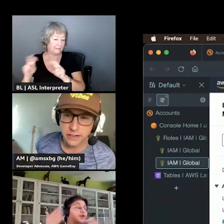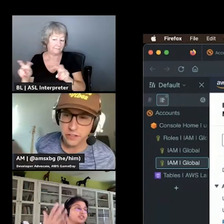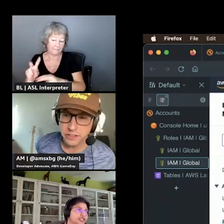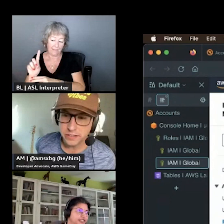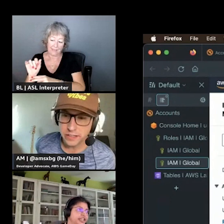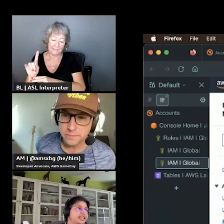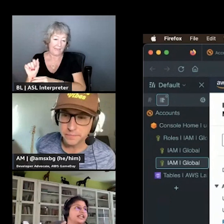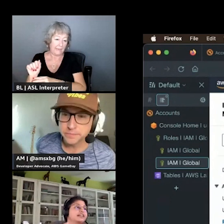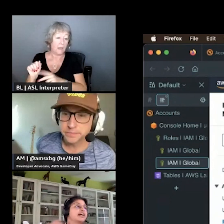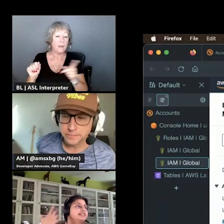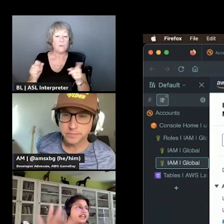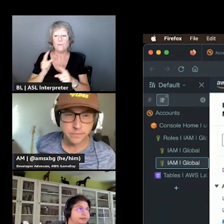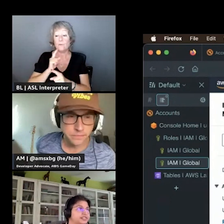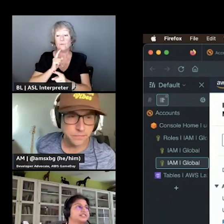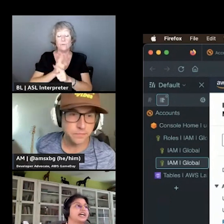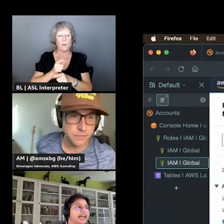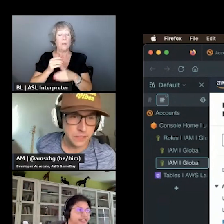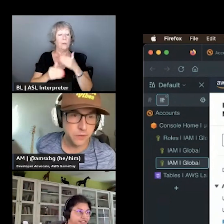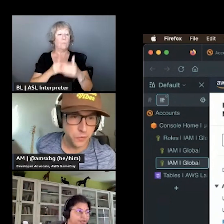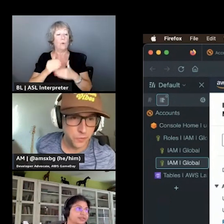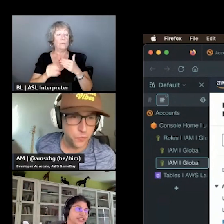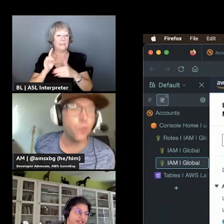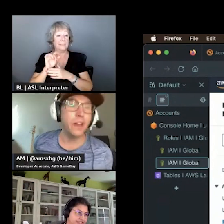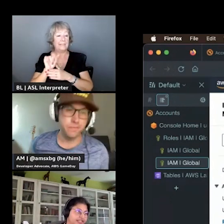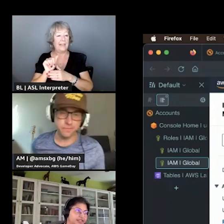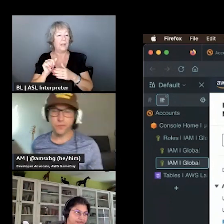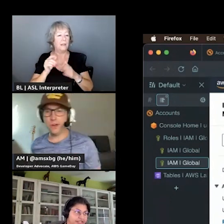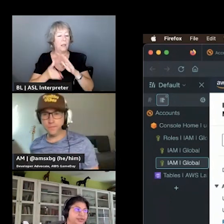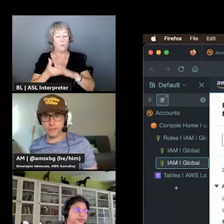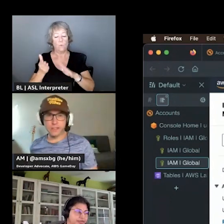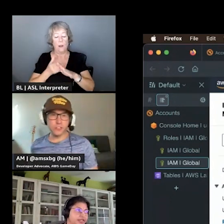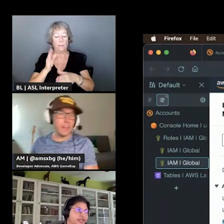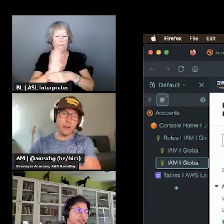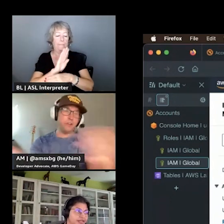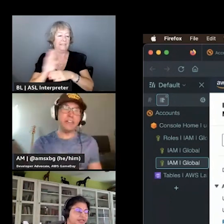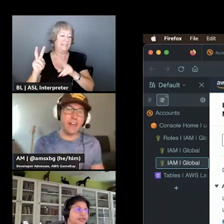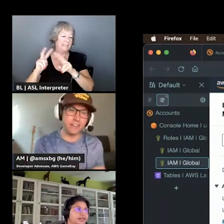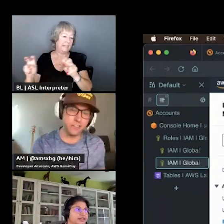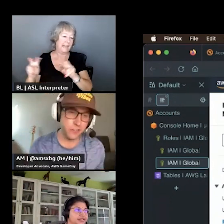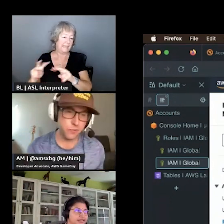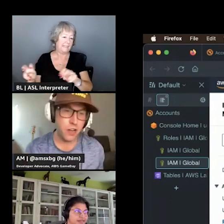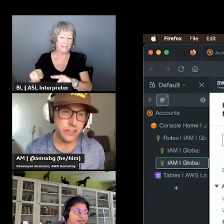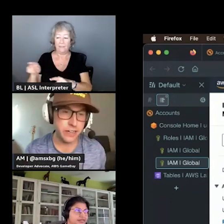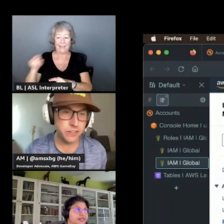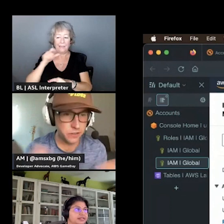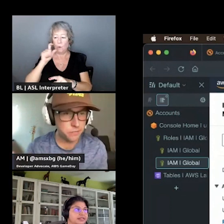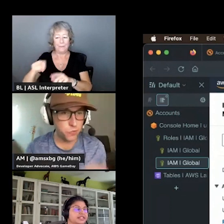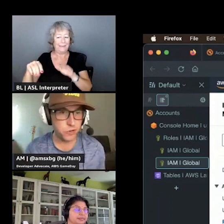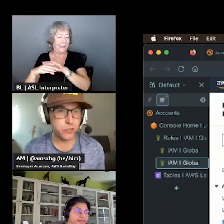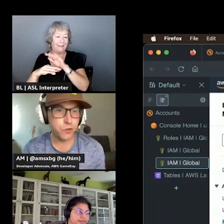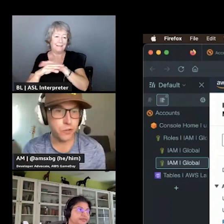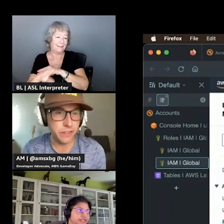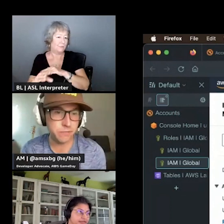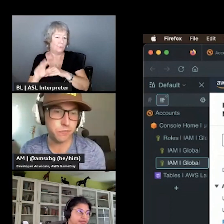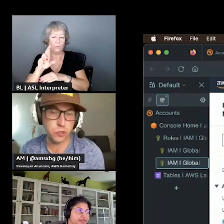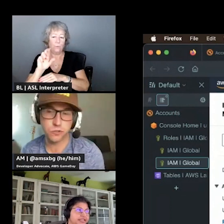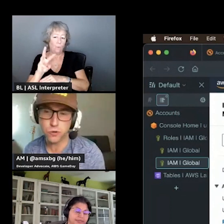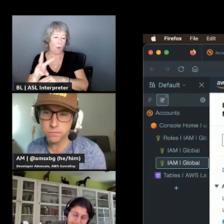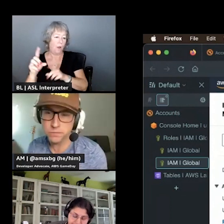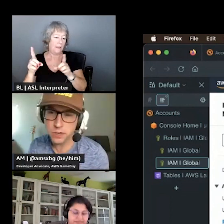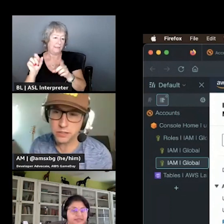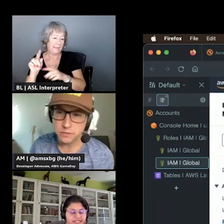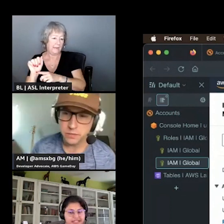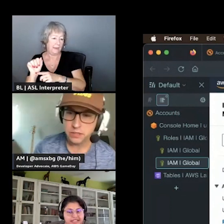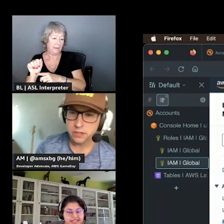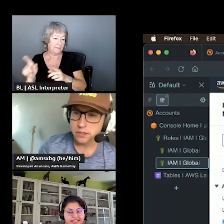collate so you process the data, like run their business analysis on the data. Right. That is what they do. So they don't need access to the raw data, so we're controlling that.